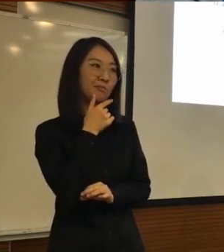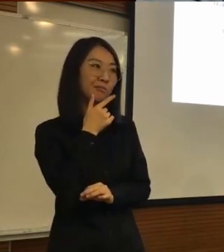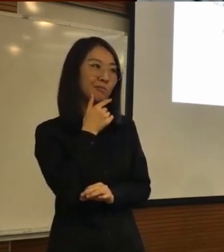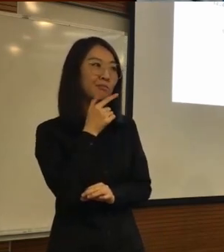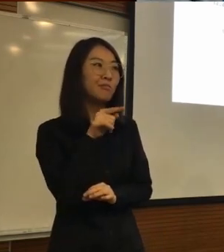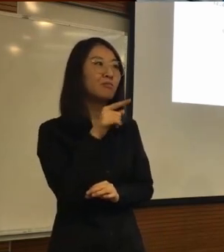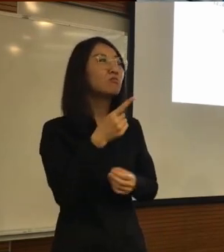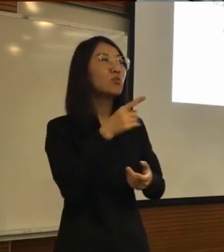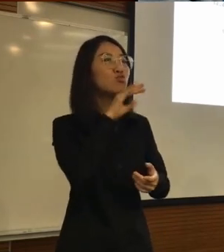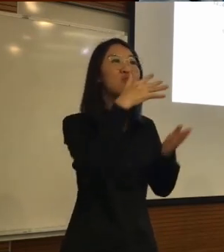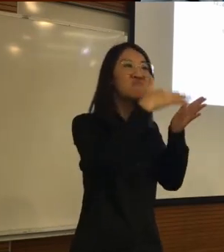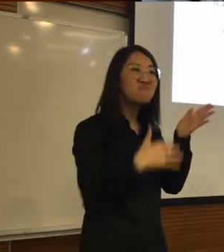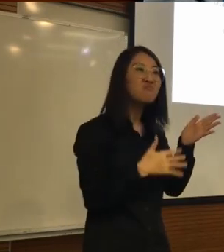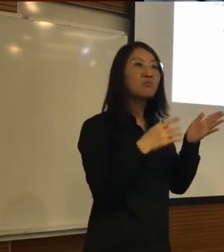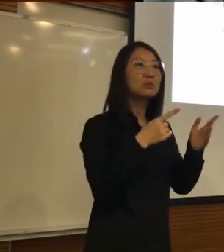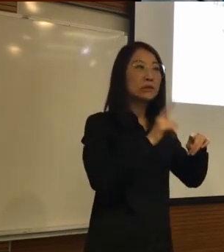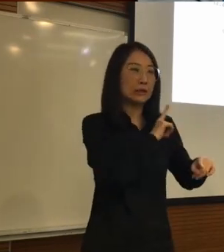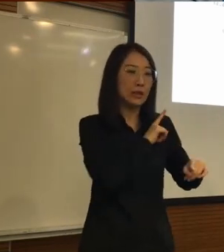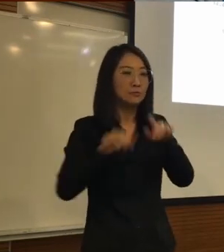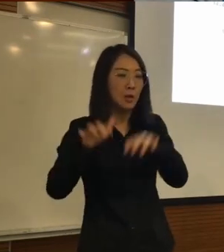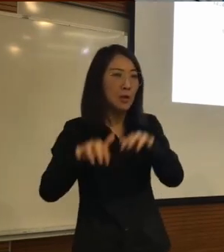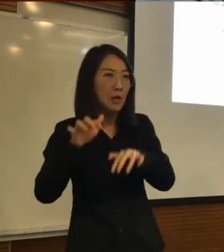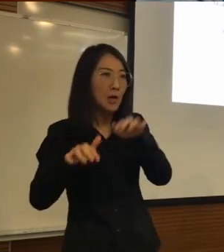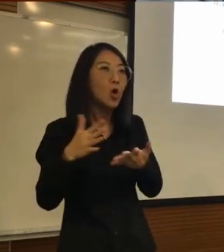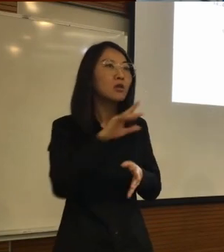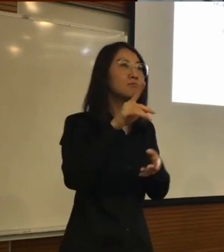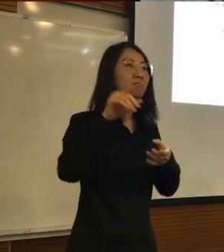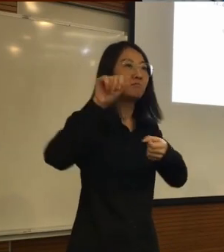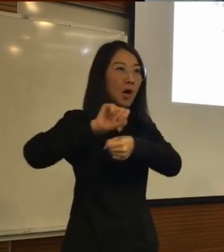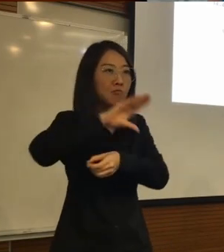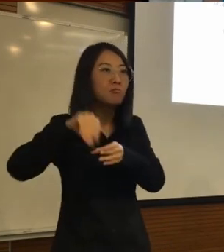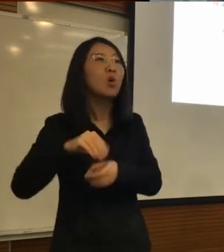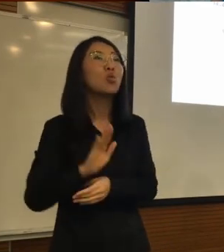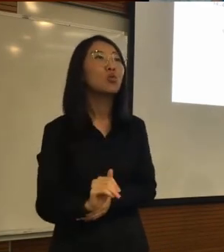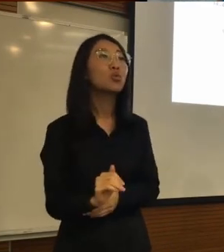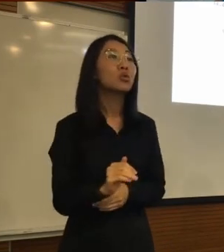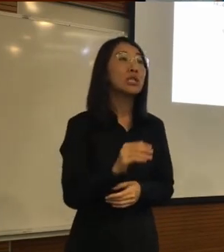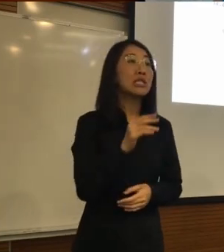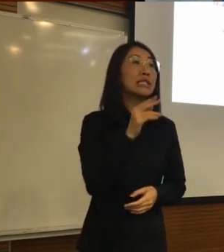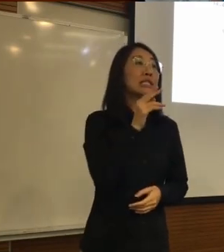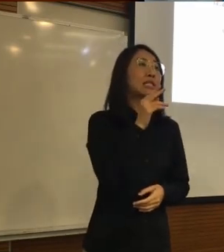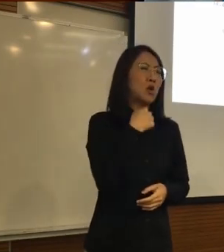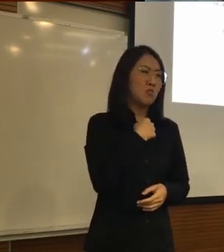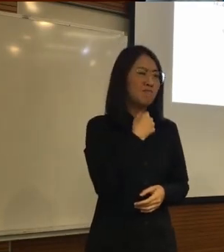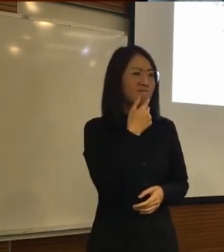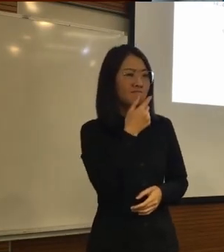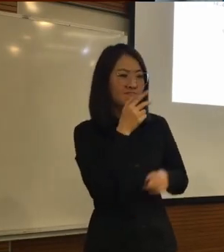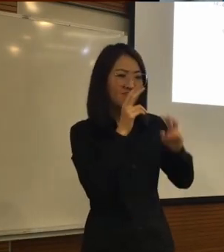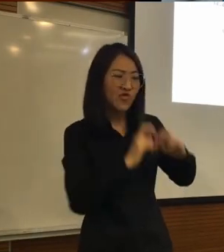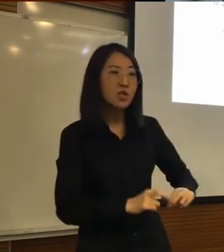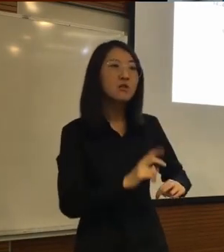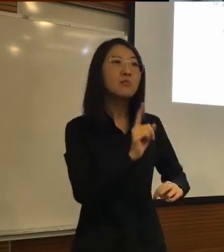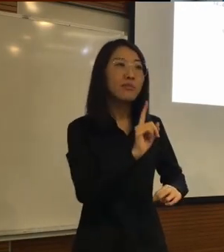that I'm writing maybe one of these days. It seems that stress